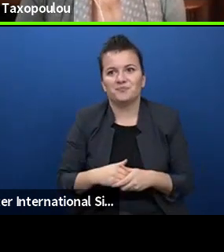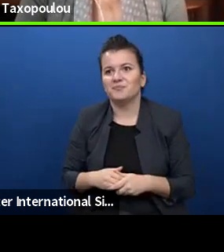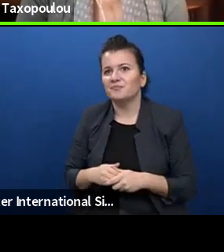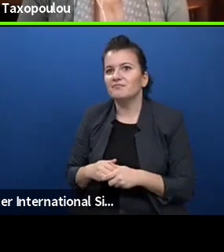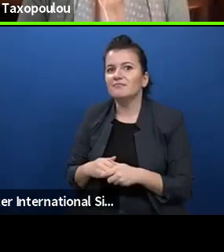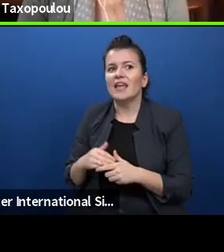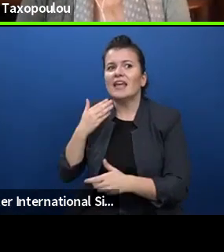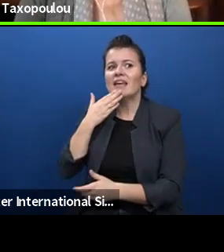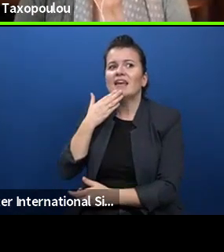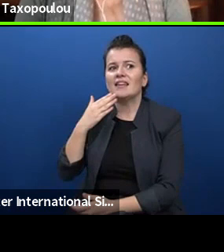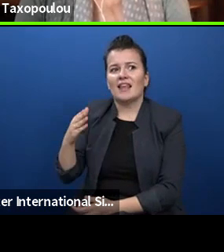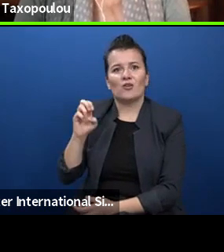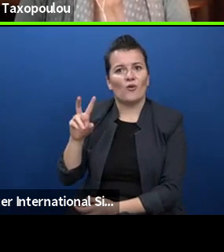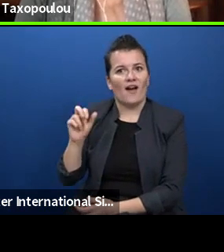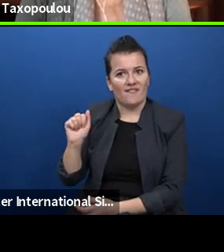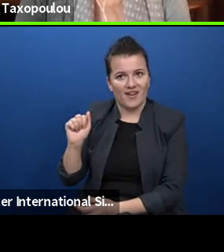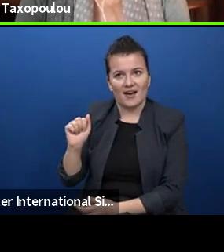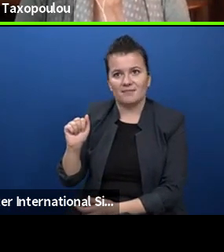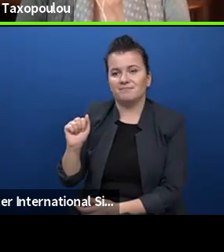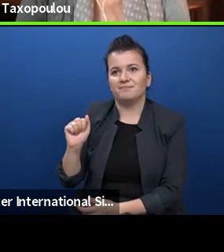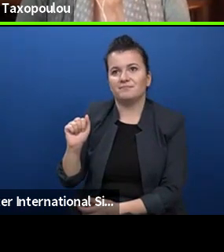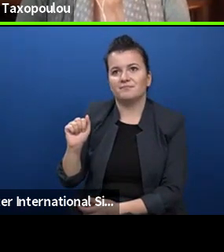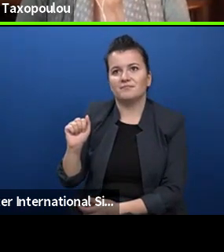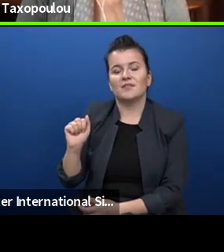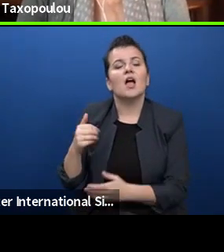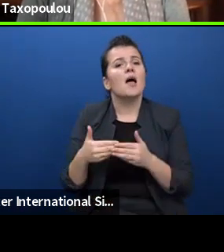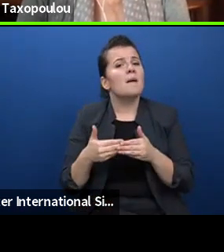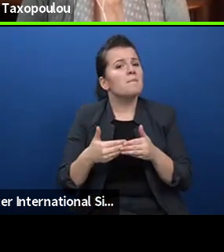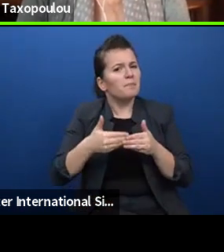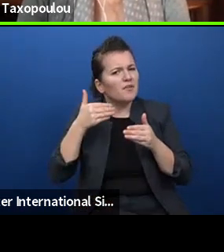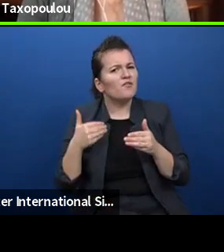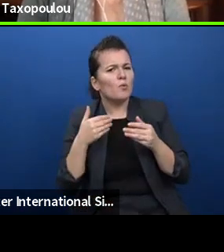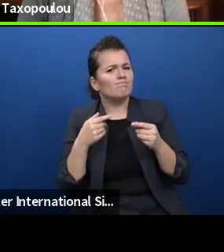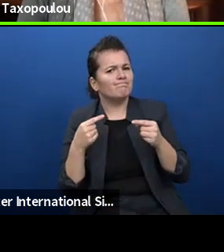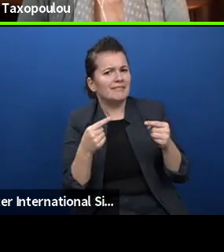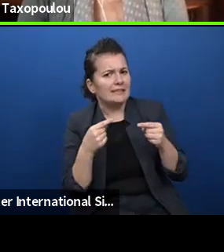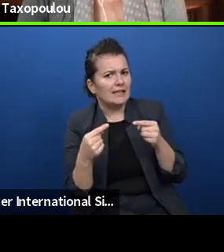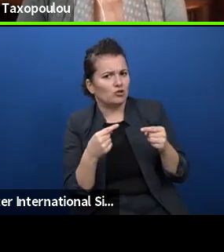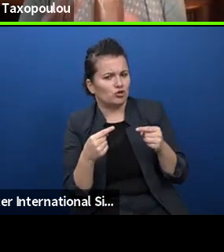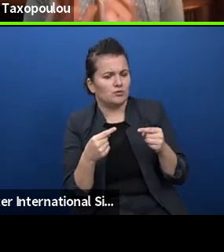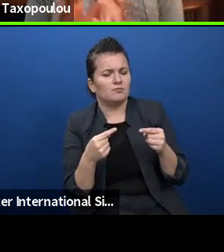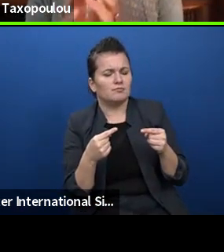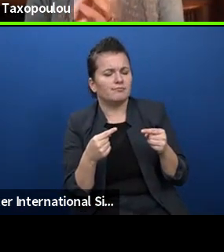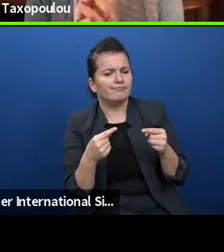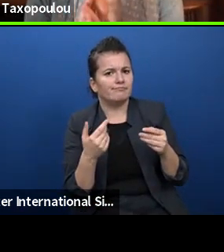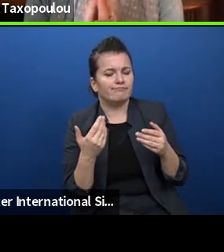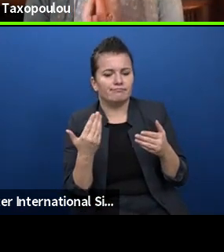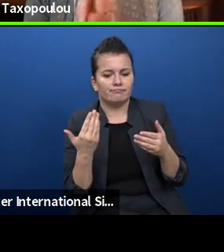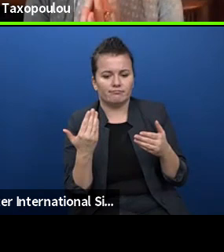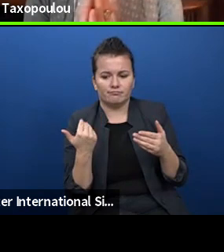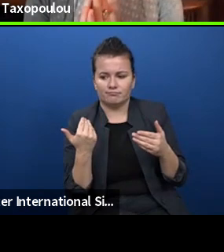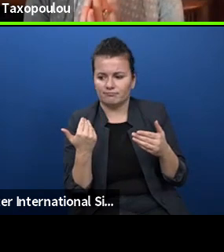Well, something that was said during the previous discussion, which was